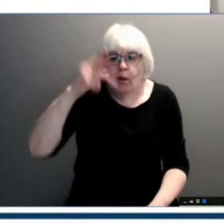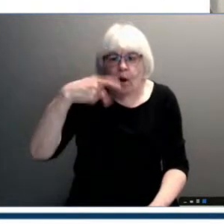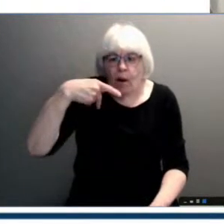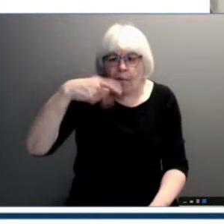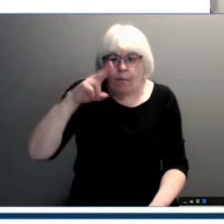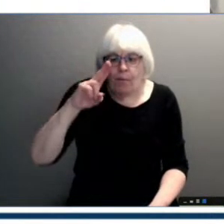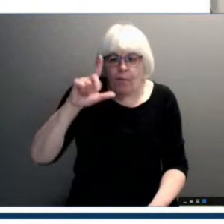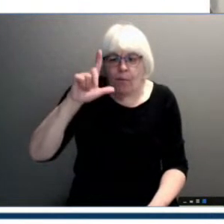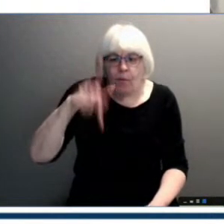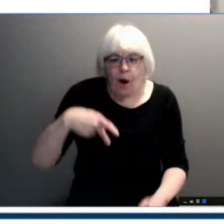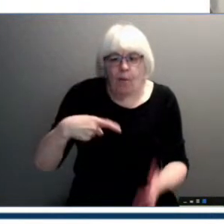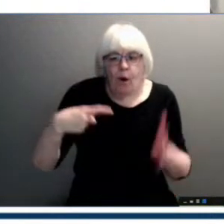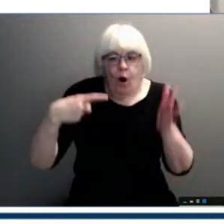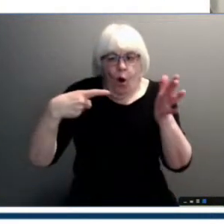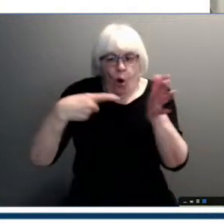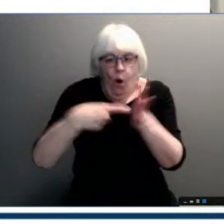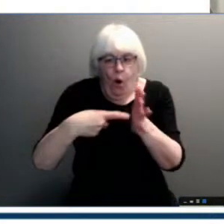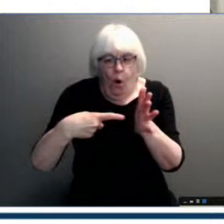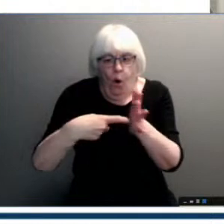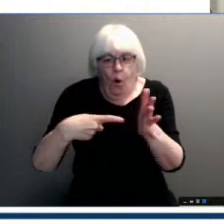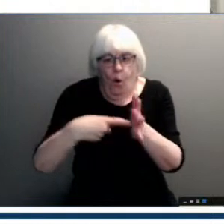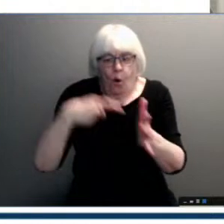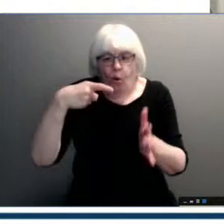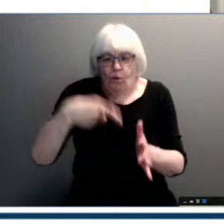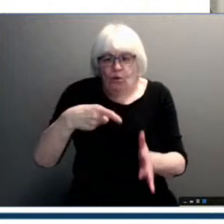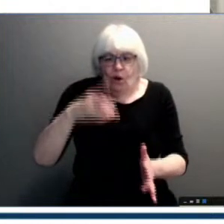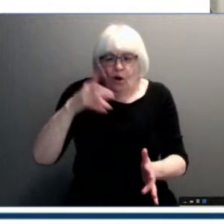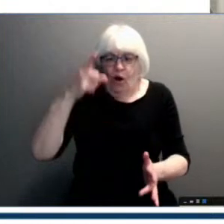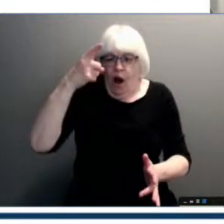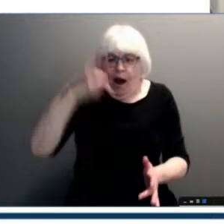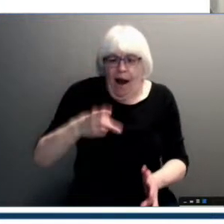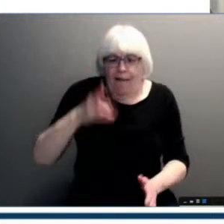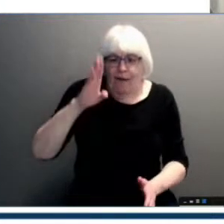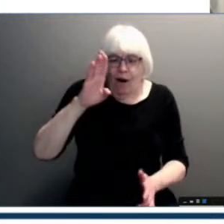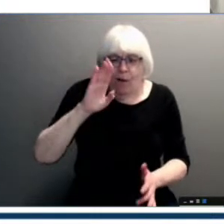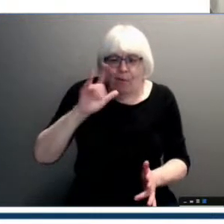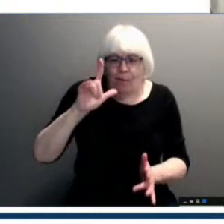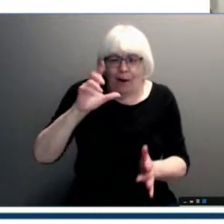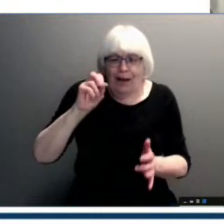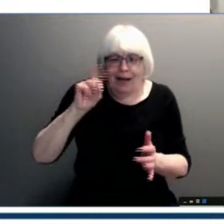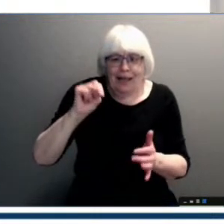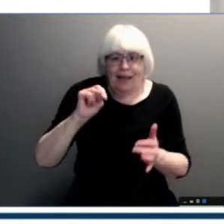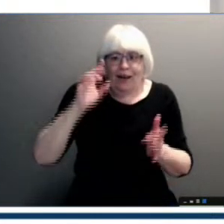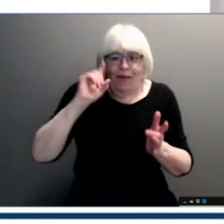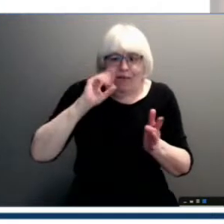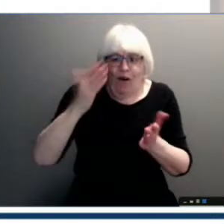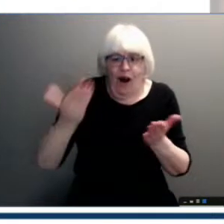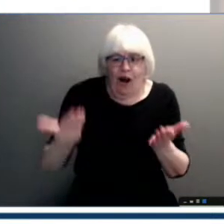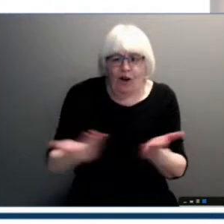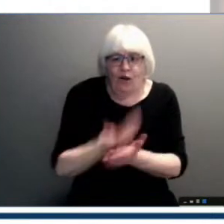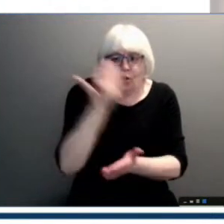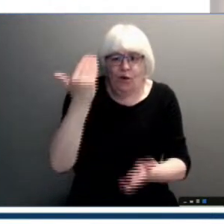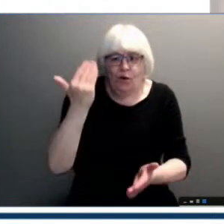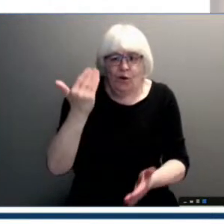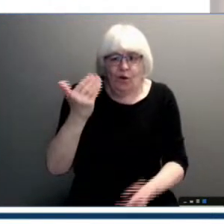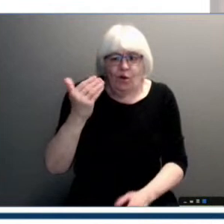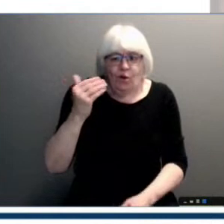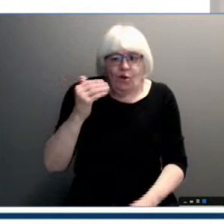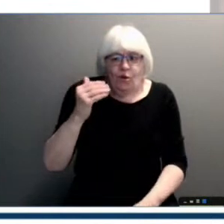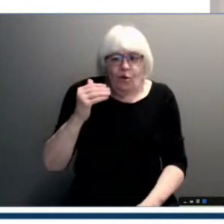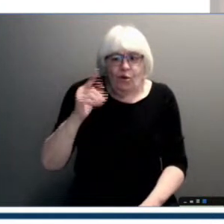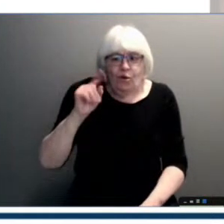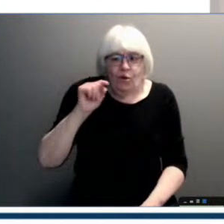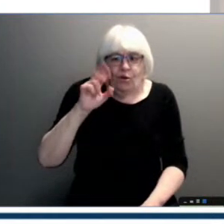January 30th deadline for a new effluent treatment plant? I've been very vocal on this in the past.